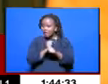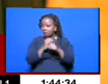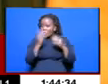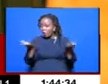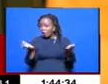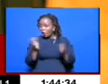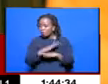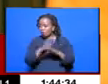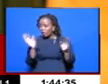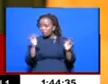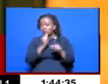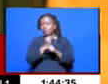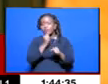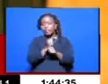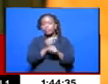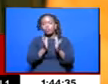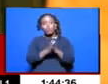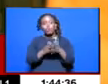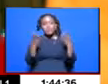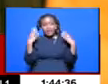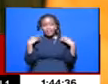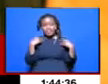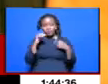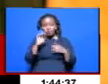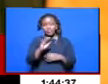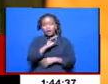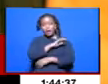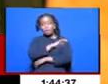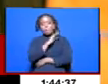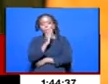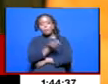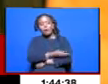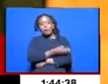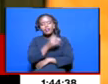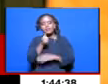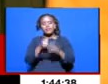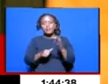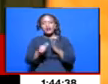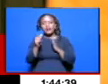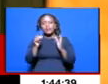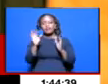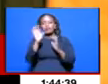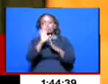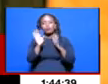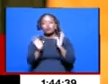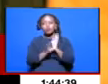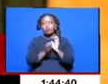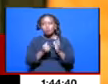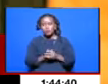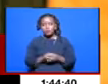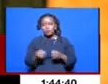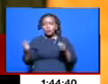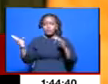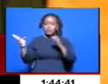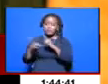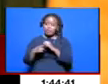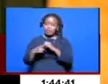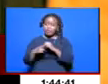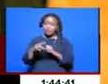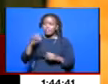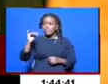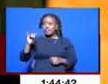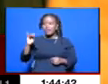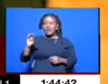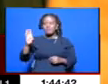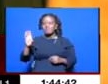in the exercise of their powers under the Constitution. And 7, the IEBC is not under